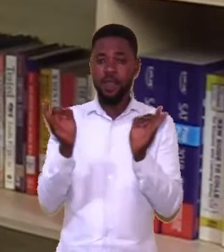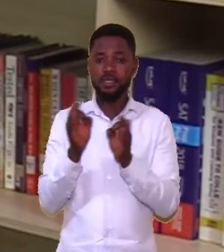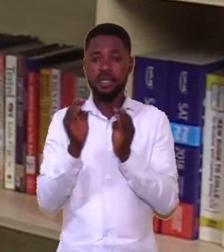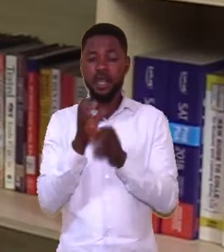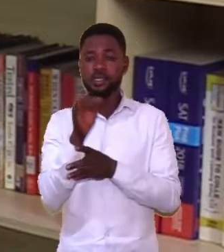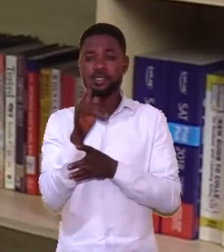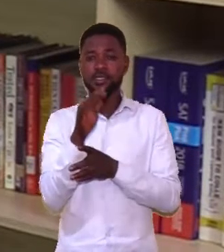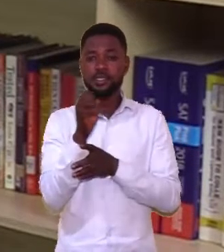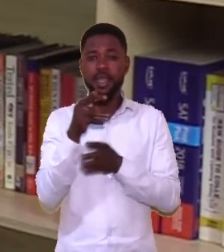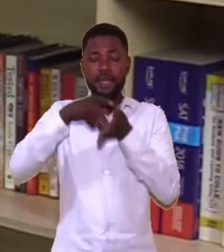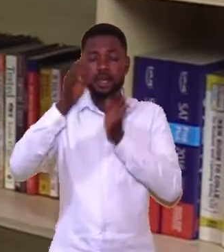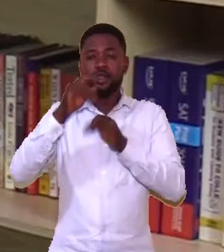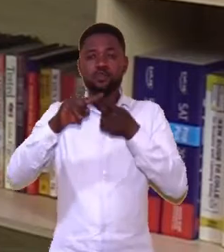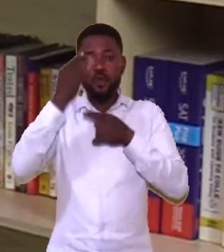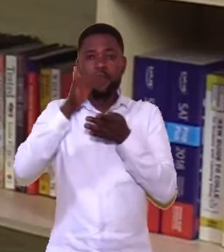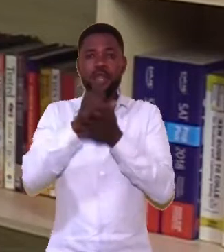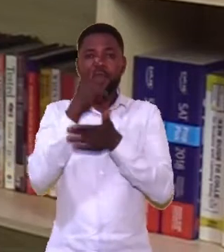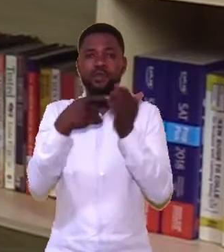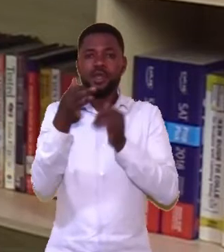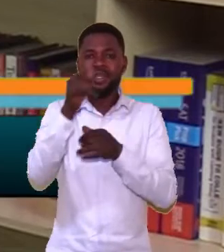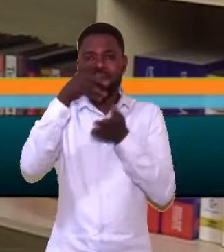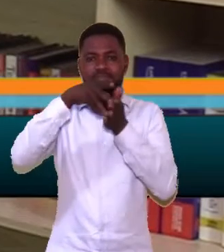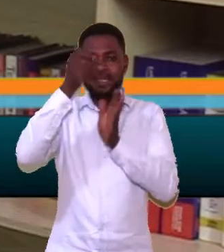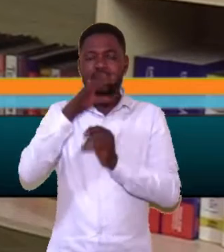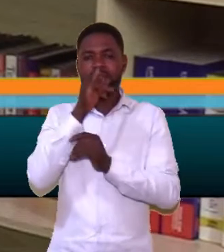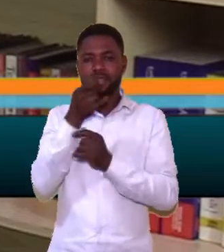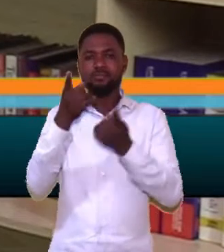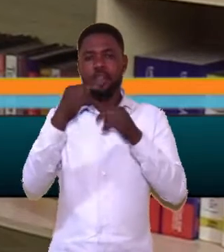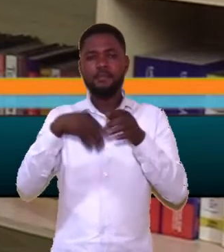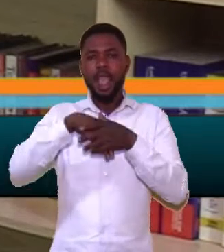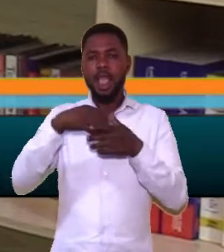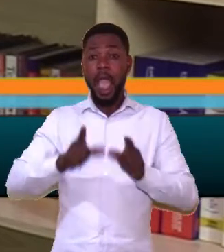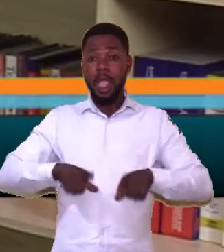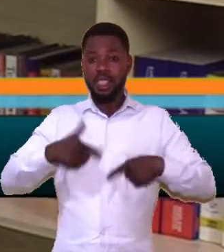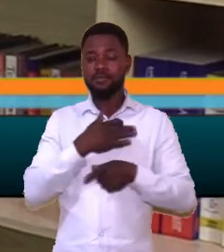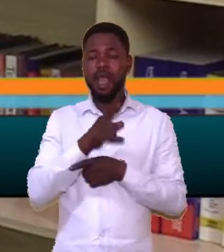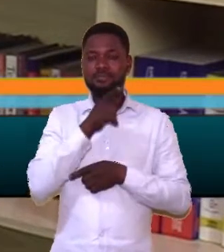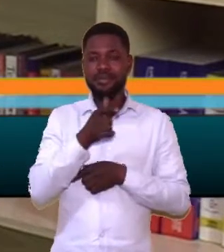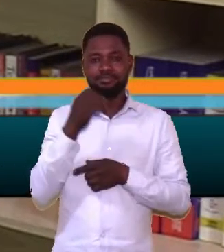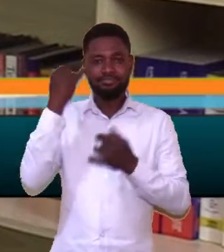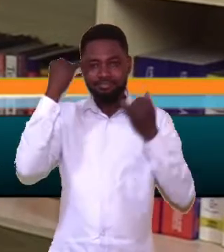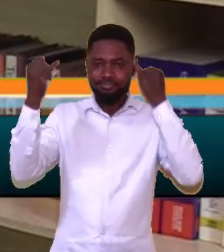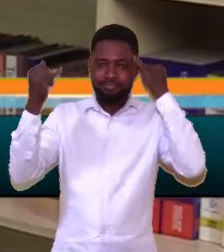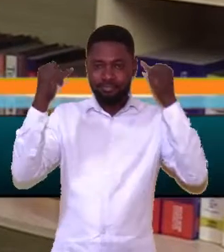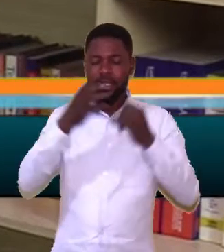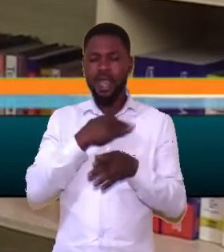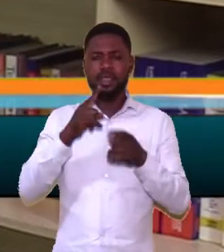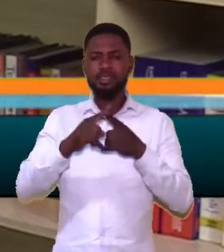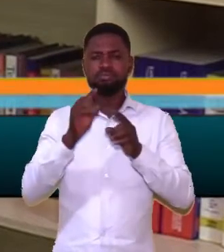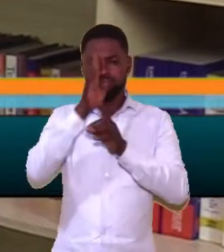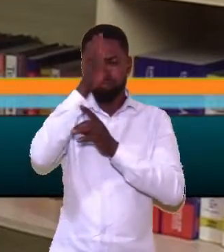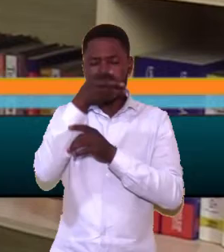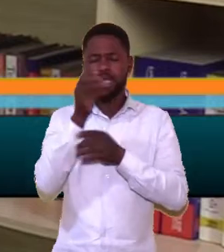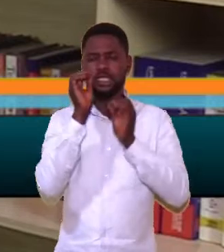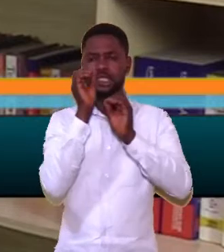STEM learning, to make sure that what the students are learning comes alive and is not abstract. And the second one is through the promotion of